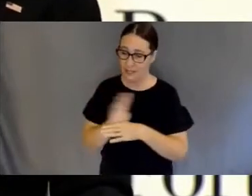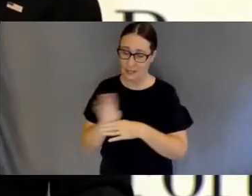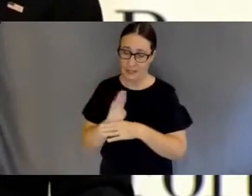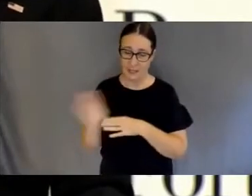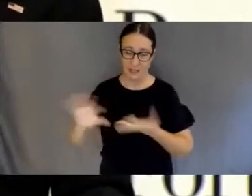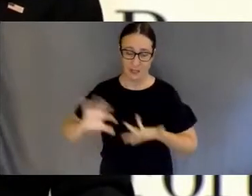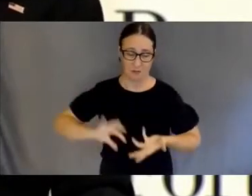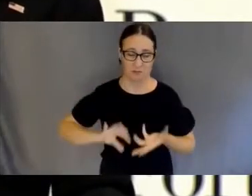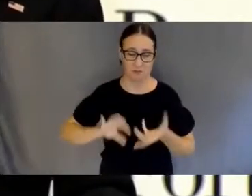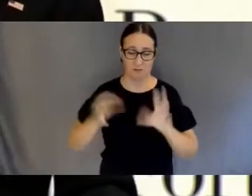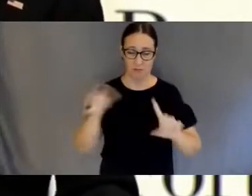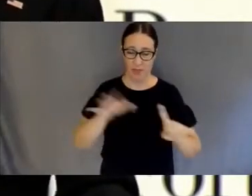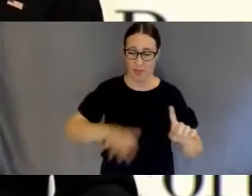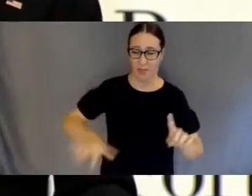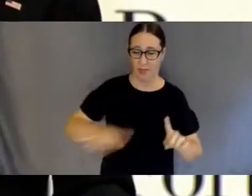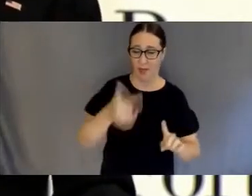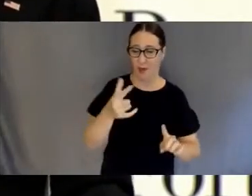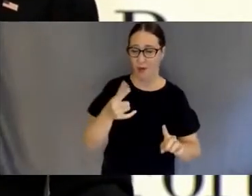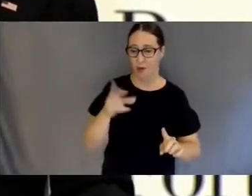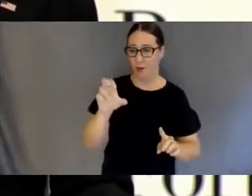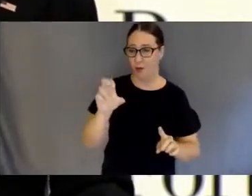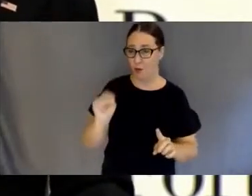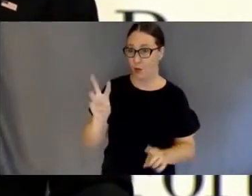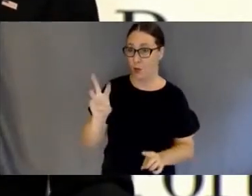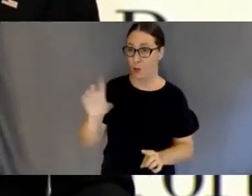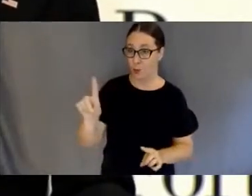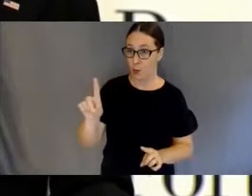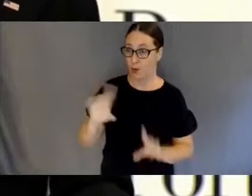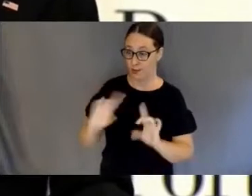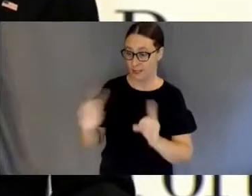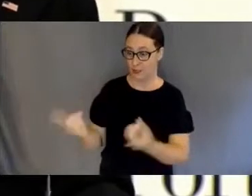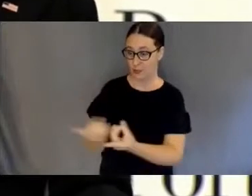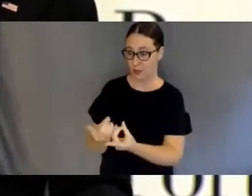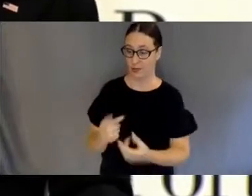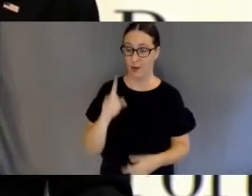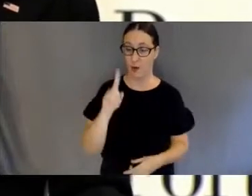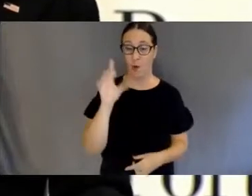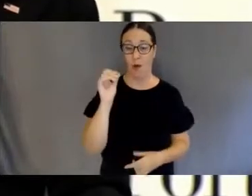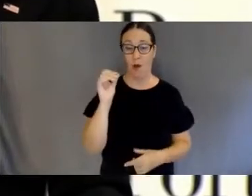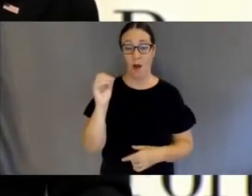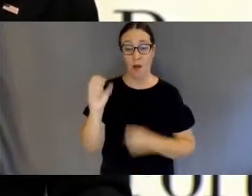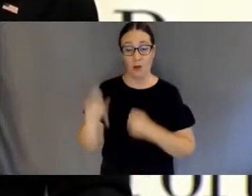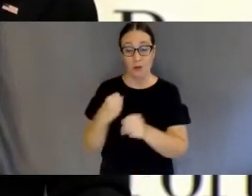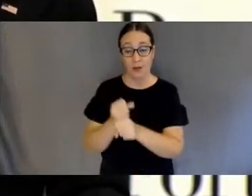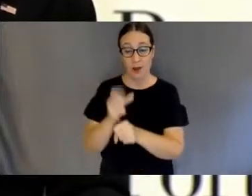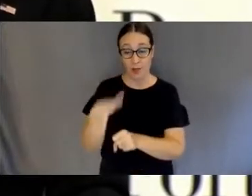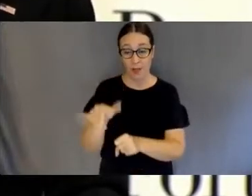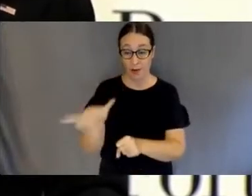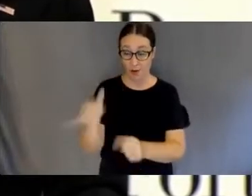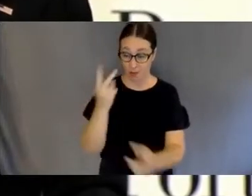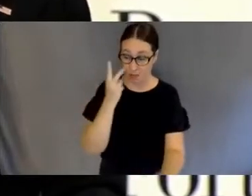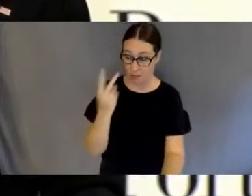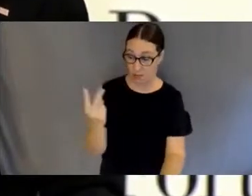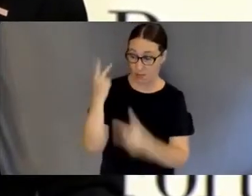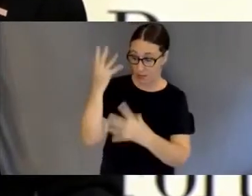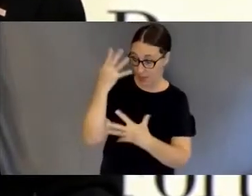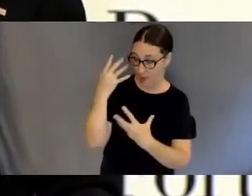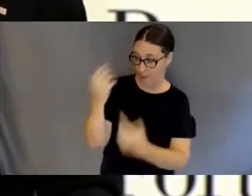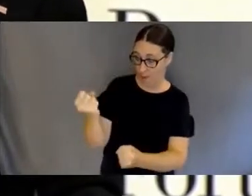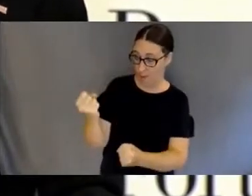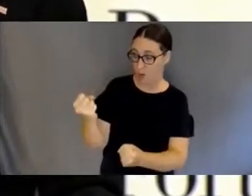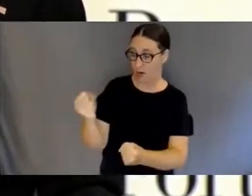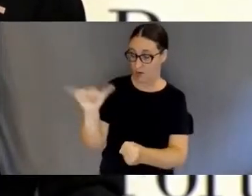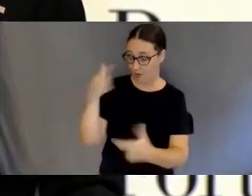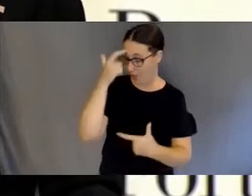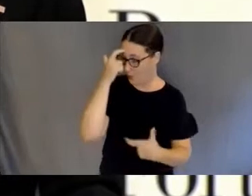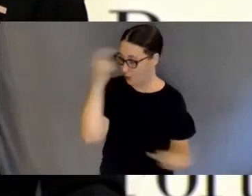Greenwood district. But 100 years later, the memory of that tragedy, the smoke in the